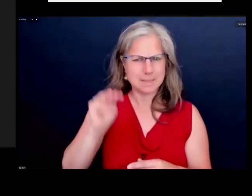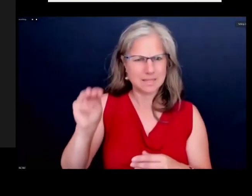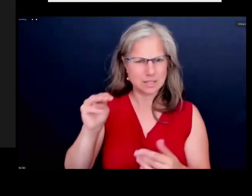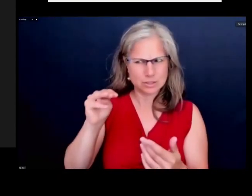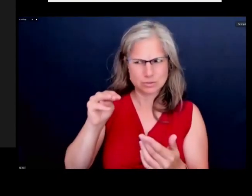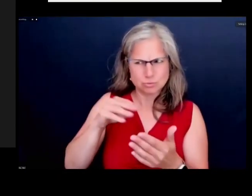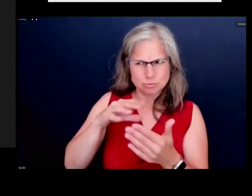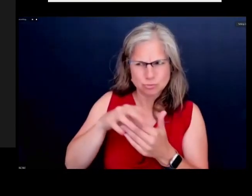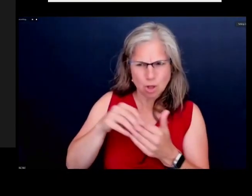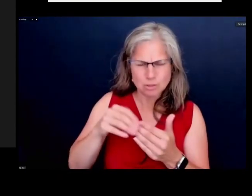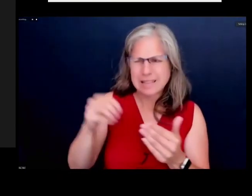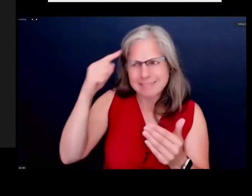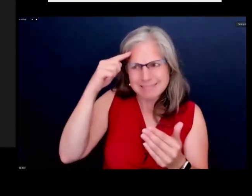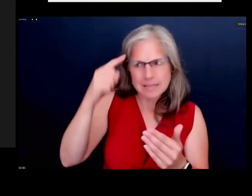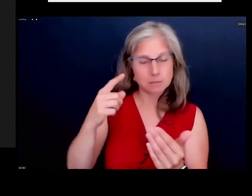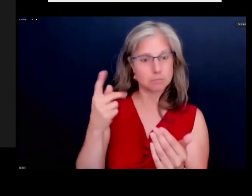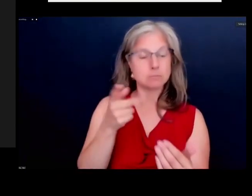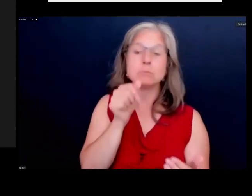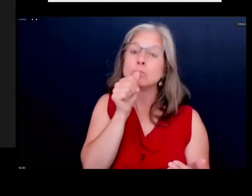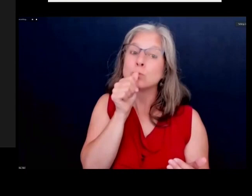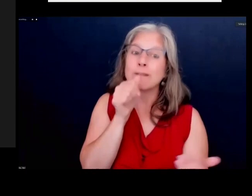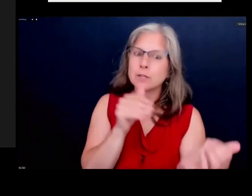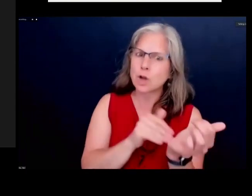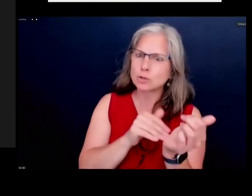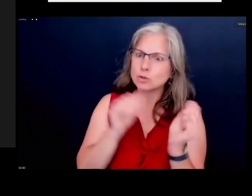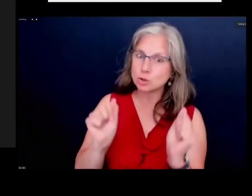that I think private doctors can have one-on-one